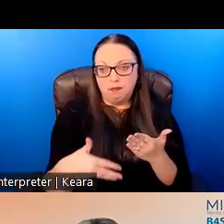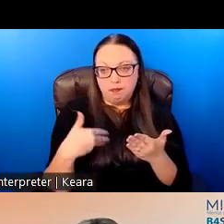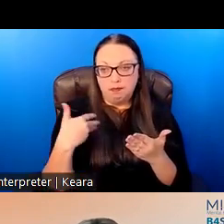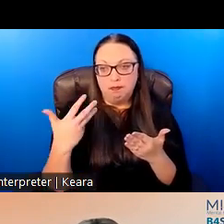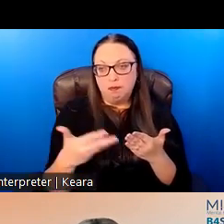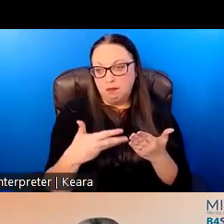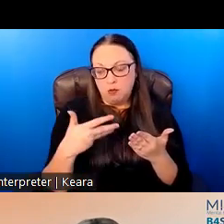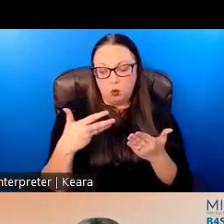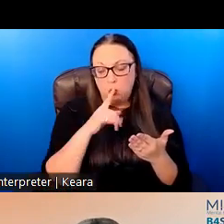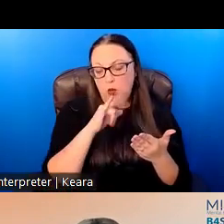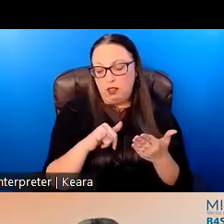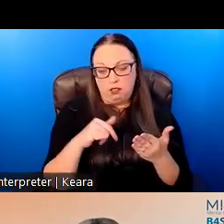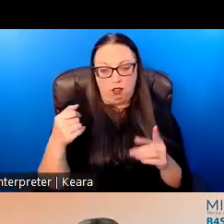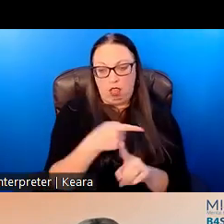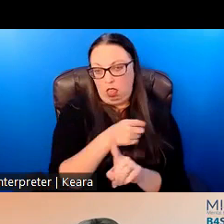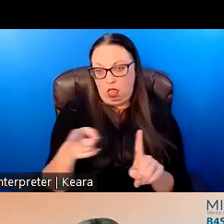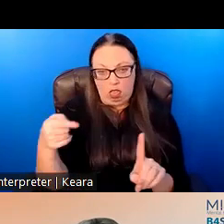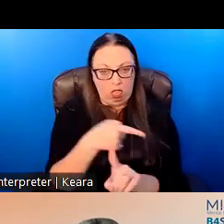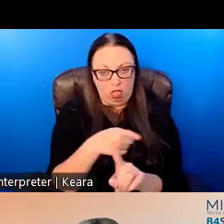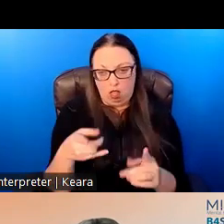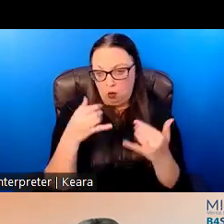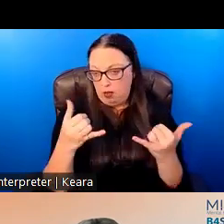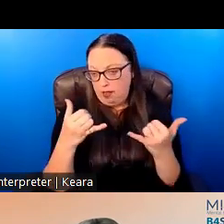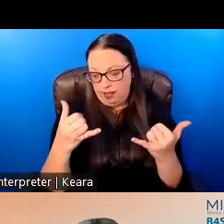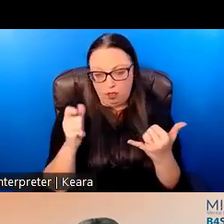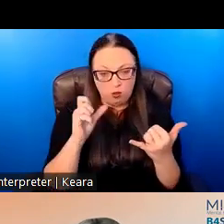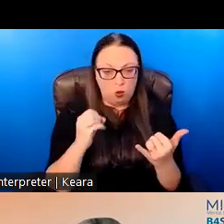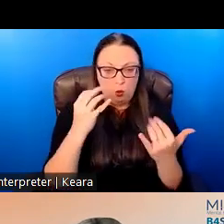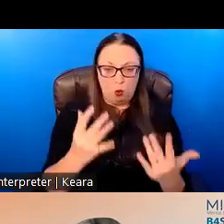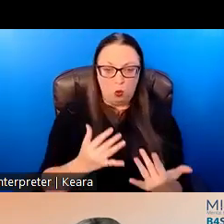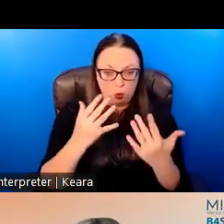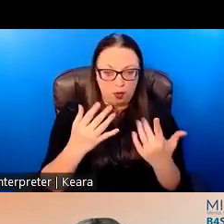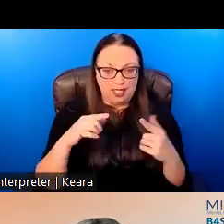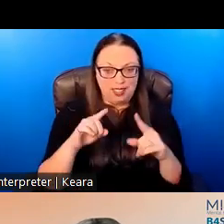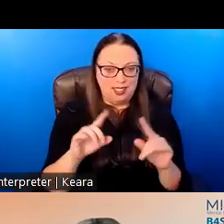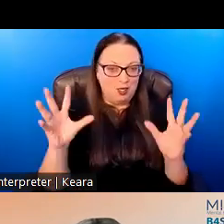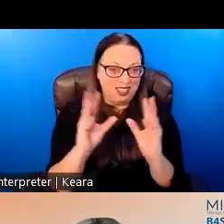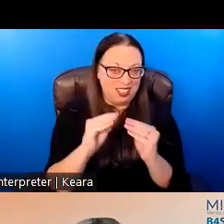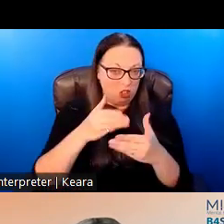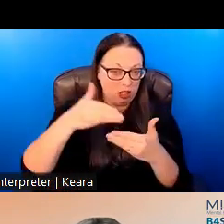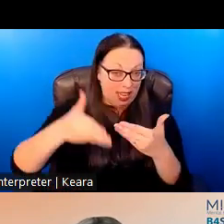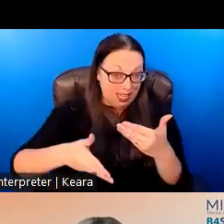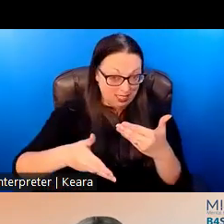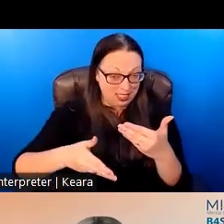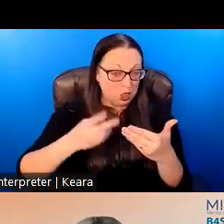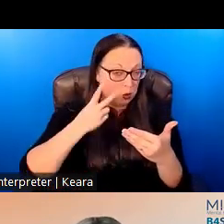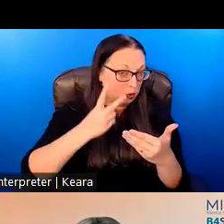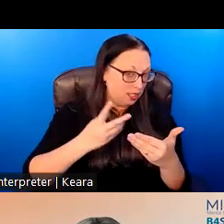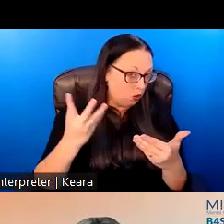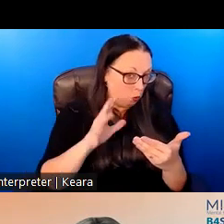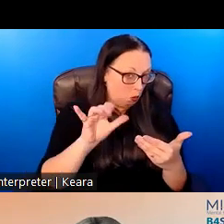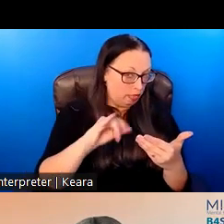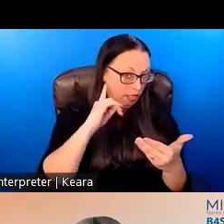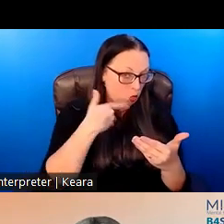yanked all over the place. So we're just waiting until the session ends to see where and what that lies for